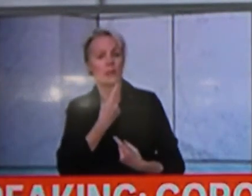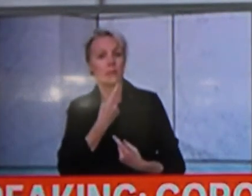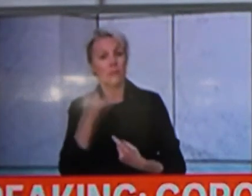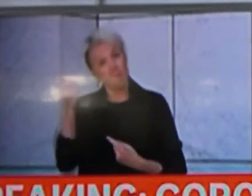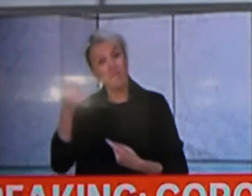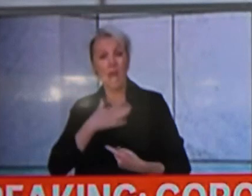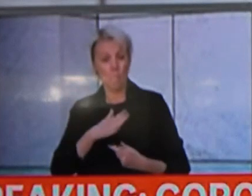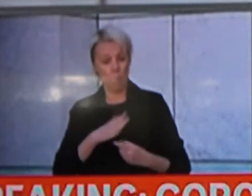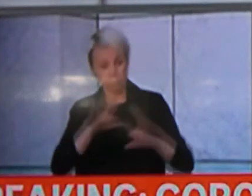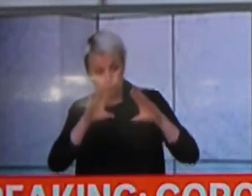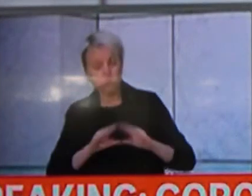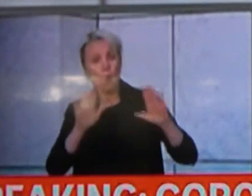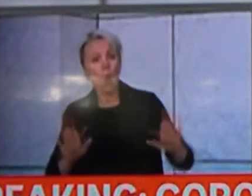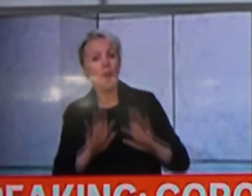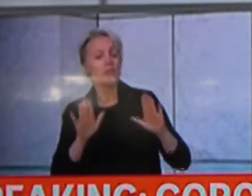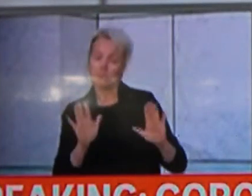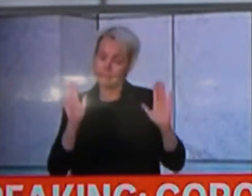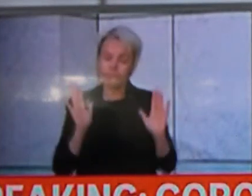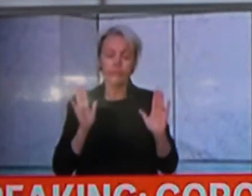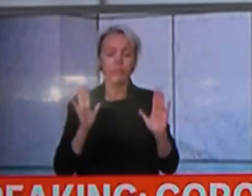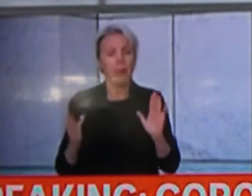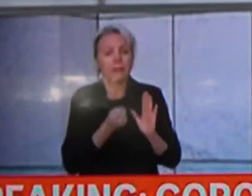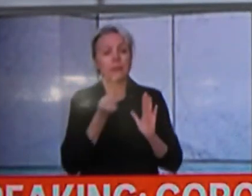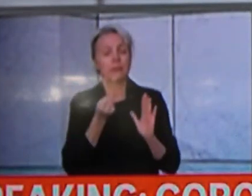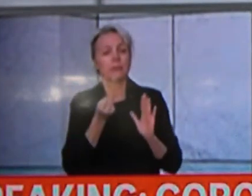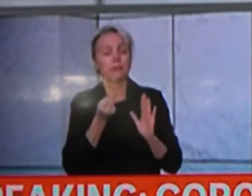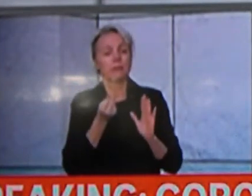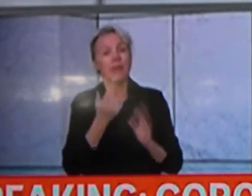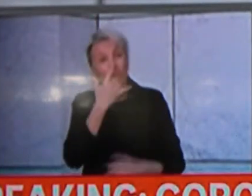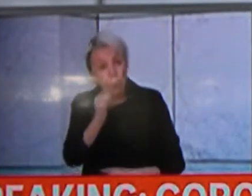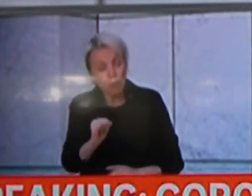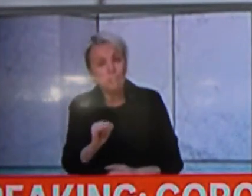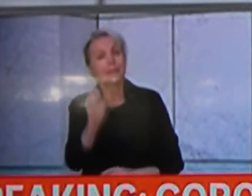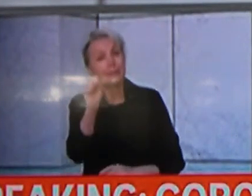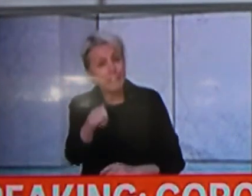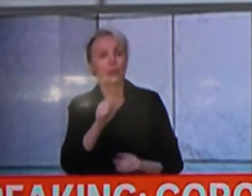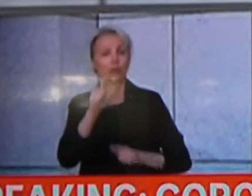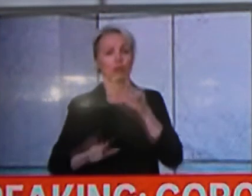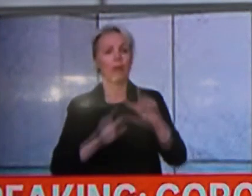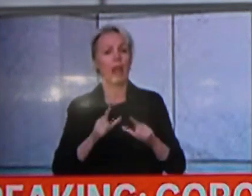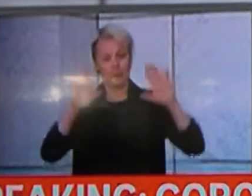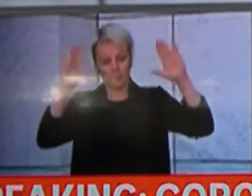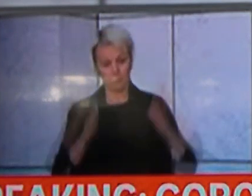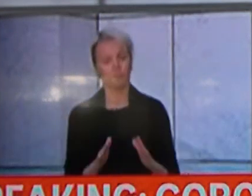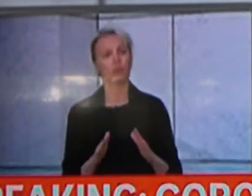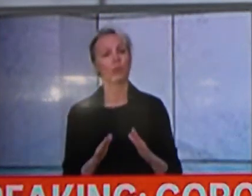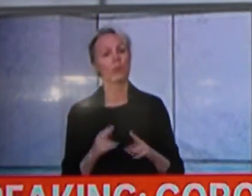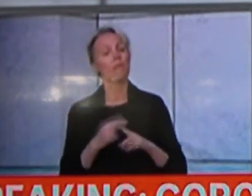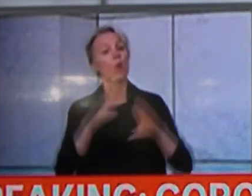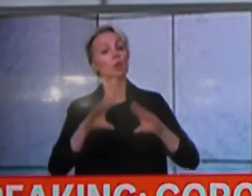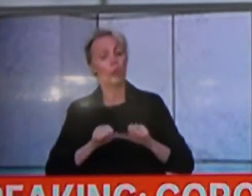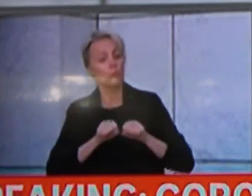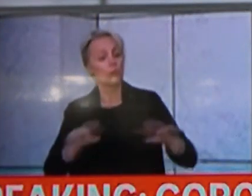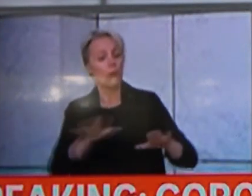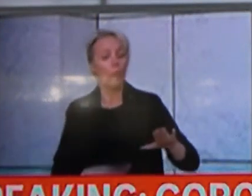incremental changes that we're making. So, regrettably, it is the case that travel has to be reduced to stop the spread of the virus